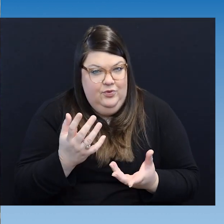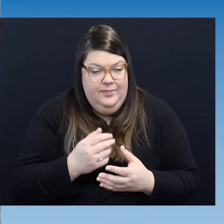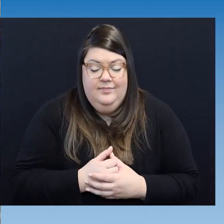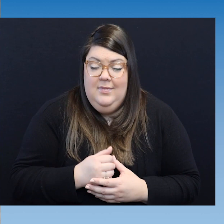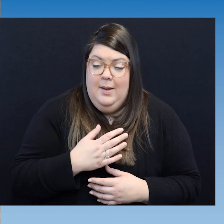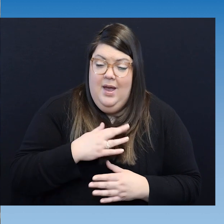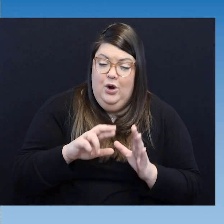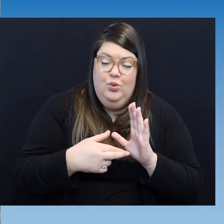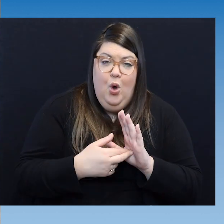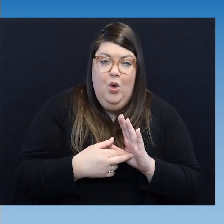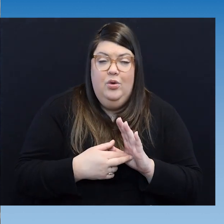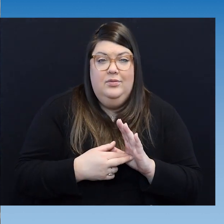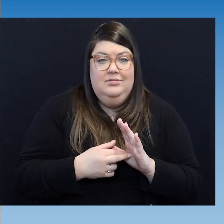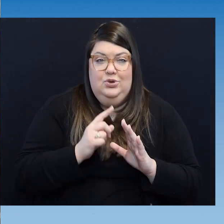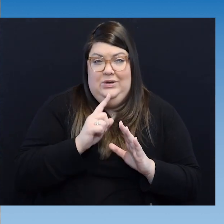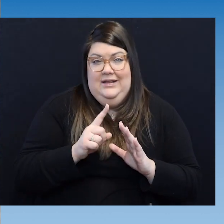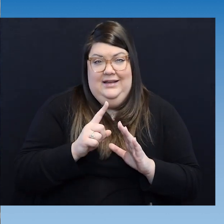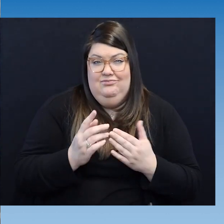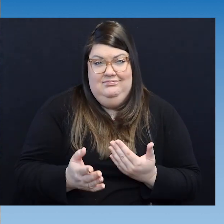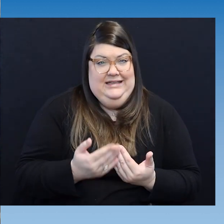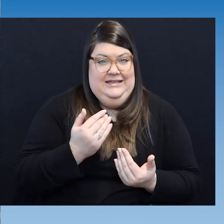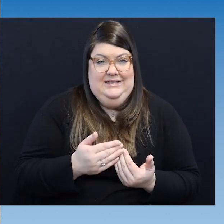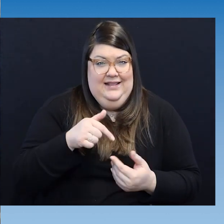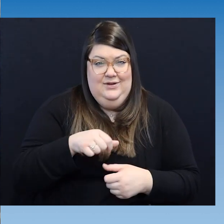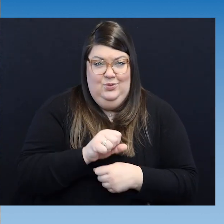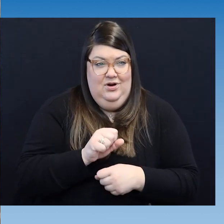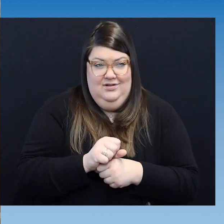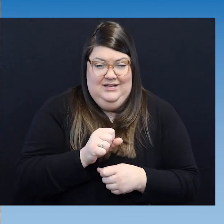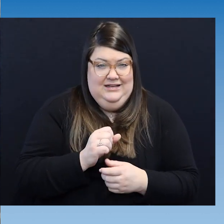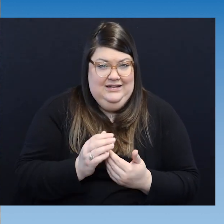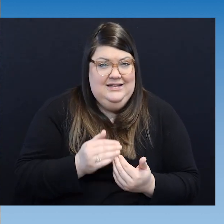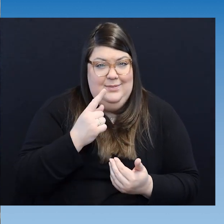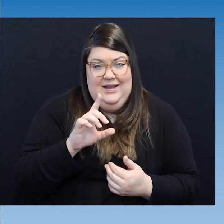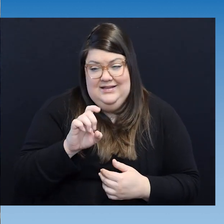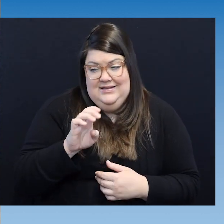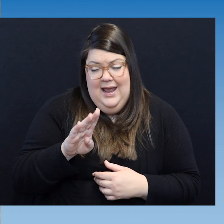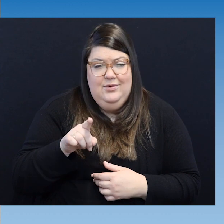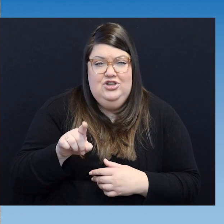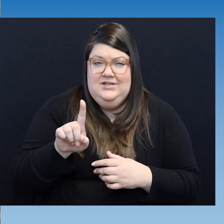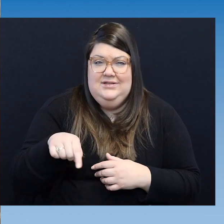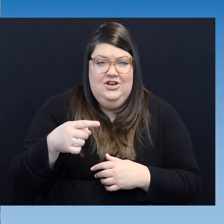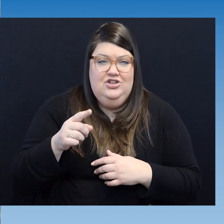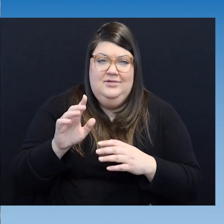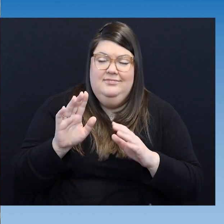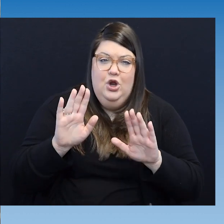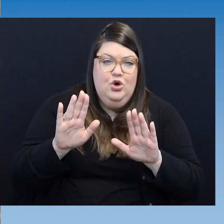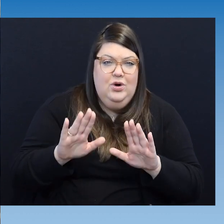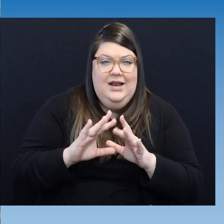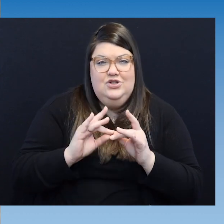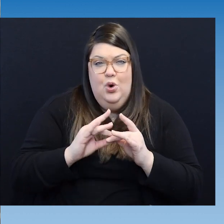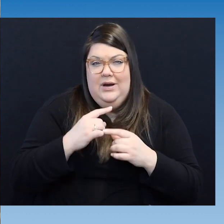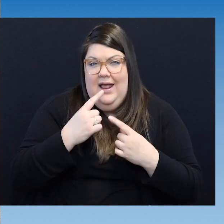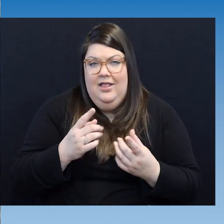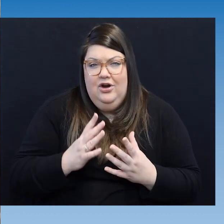really it was so easy, this work, because Deb is just such a great storyteller and just such a wonderful